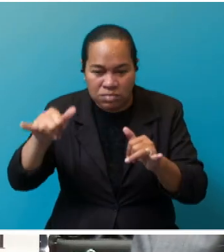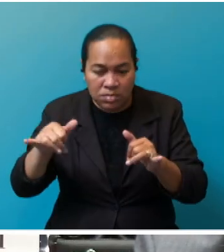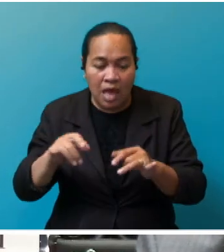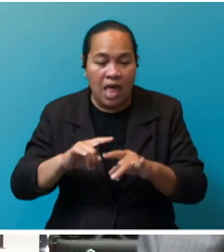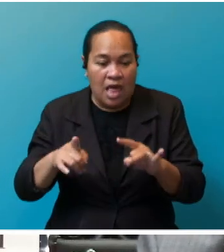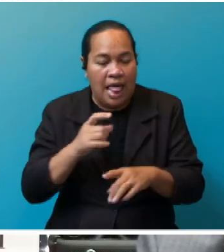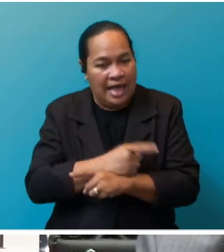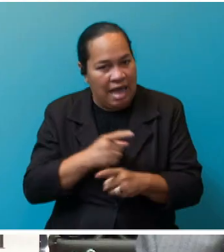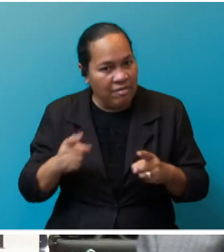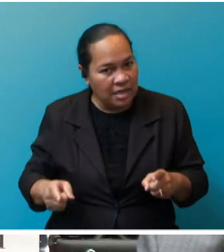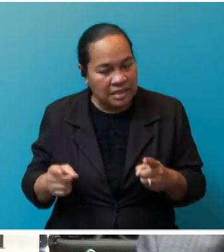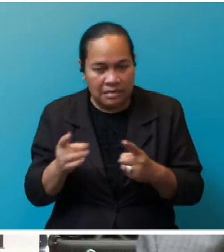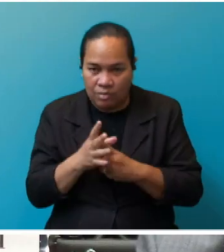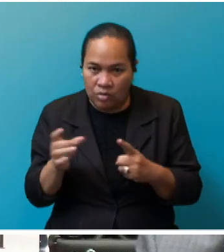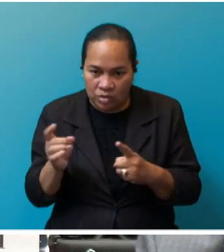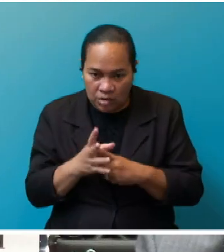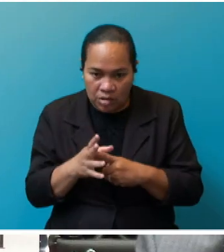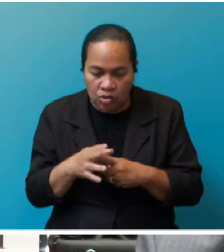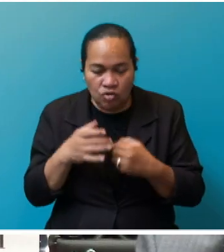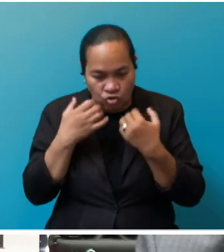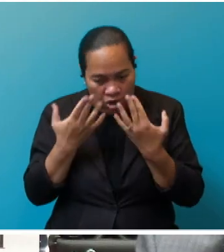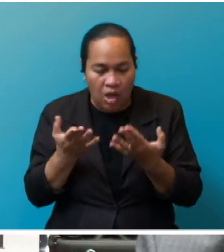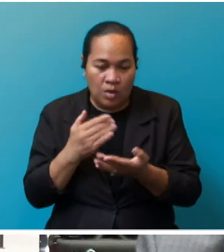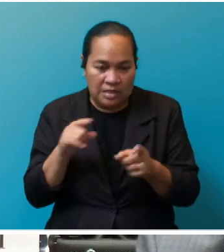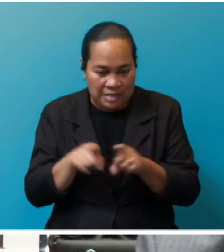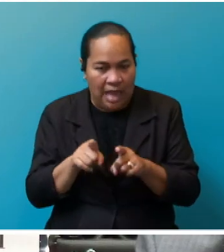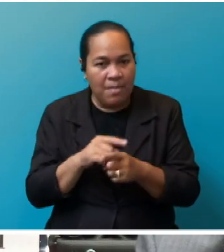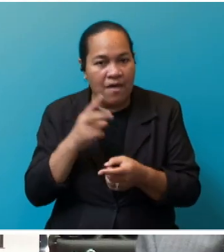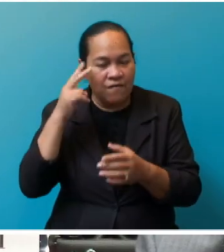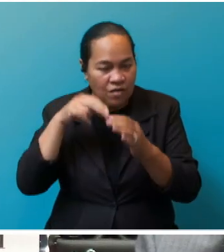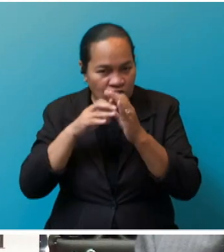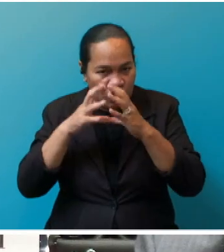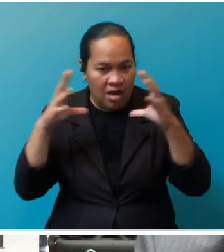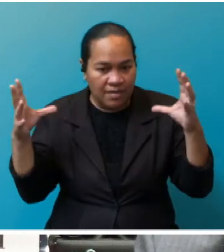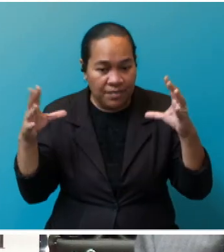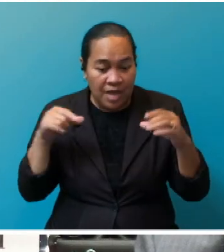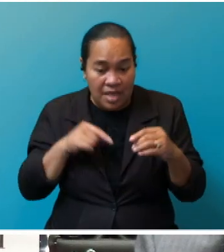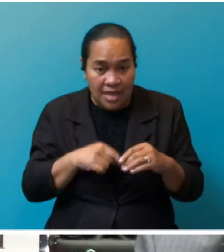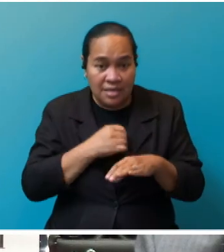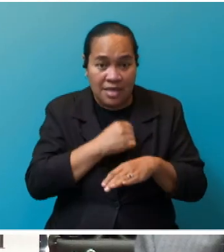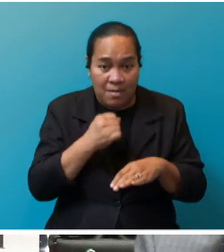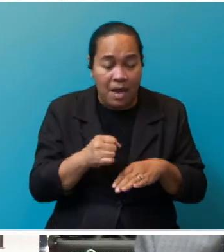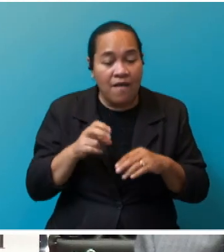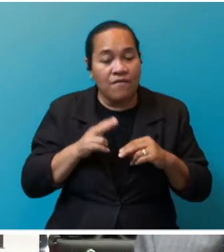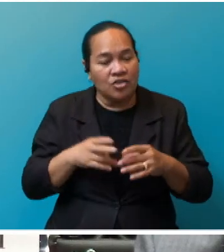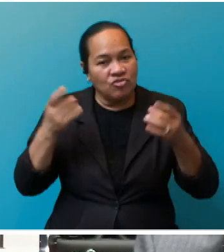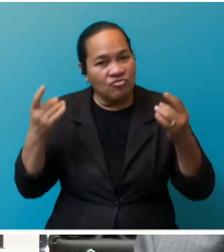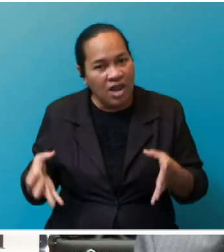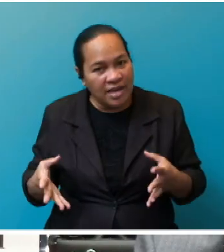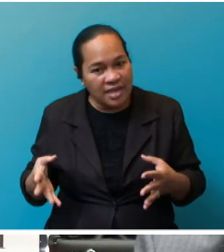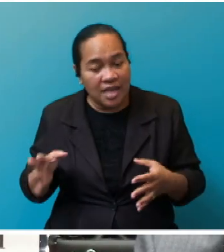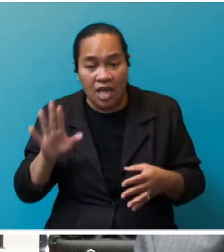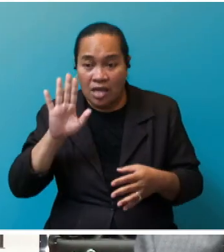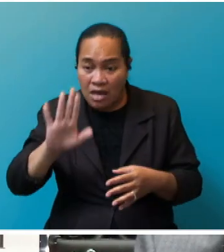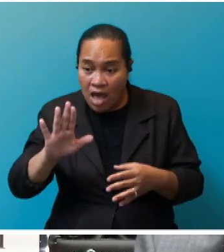governance reflect the region's maturity and shared vision. Under the leadership of the coalition government, Fiji stands ready to translate these commitments into